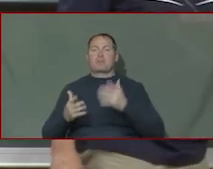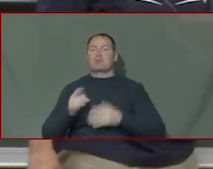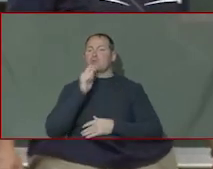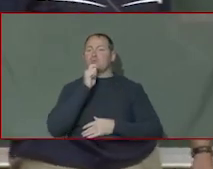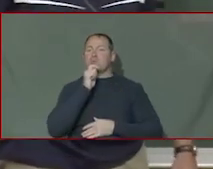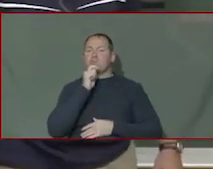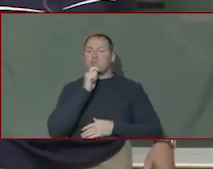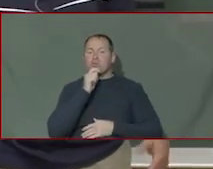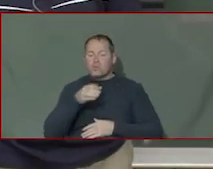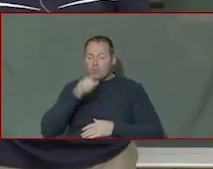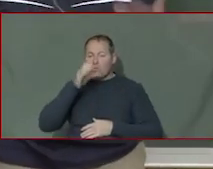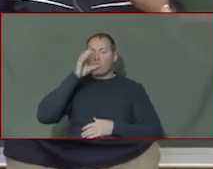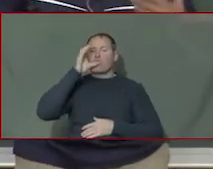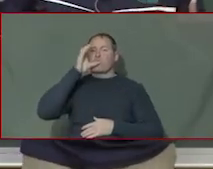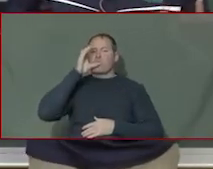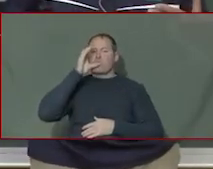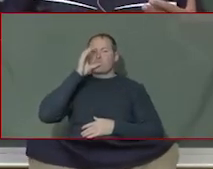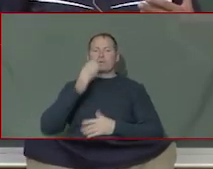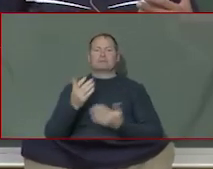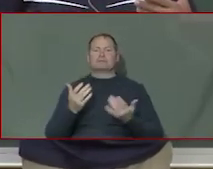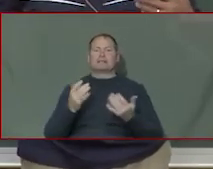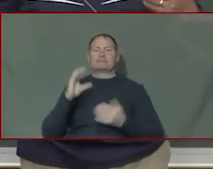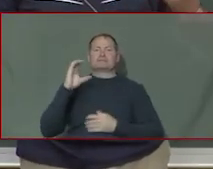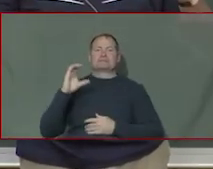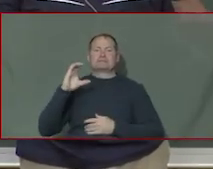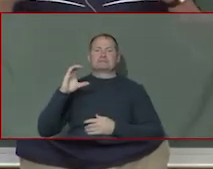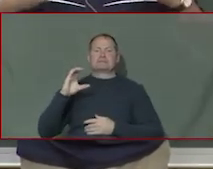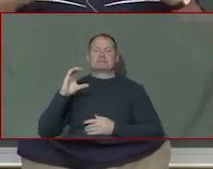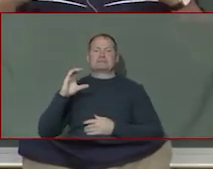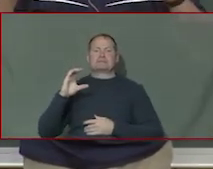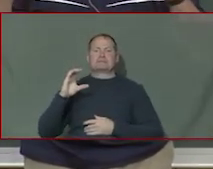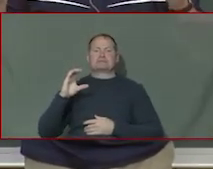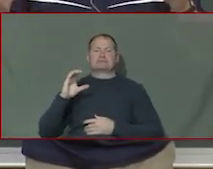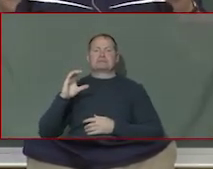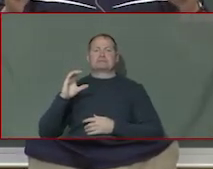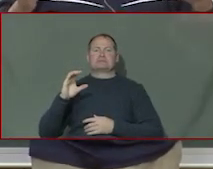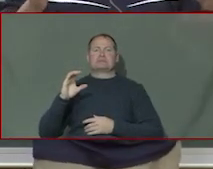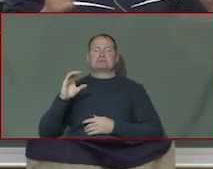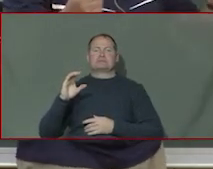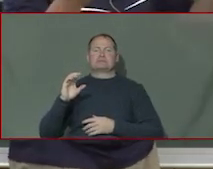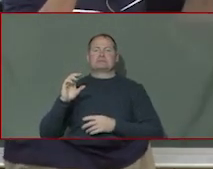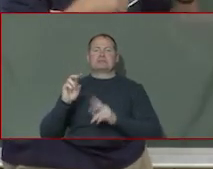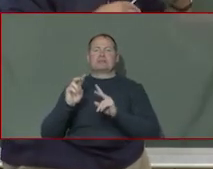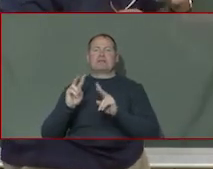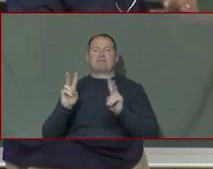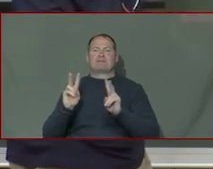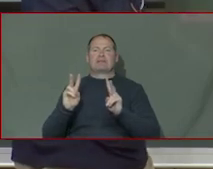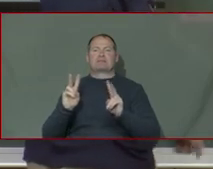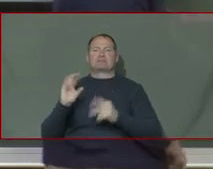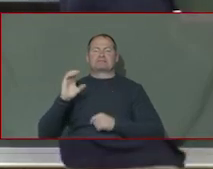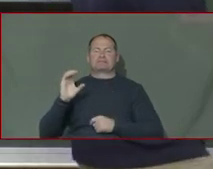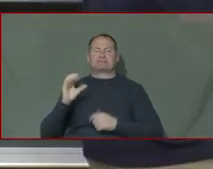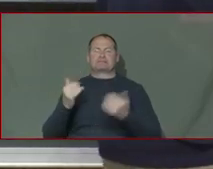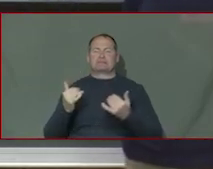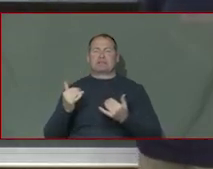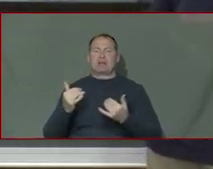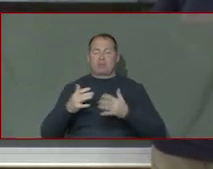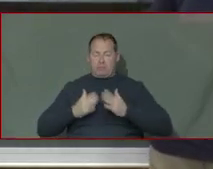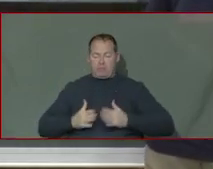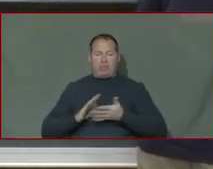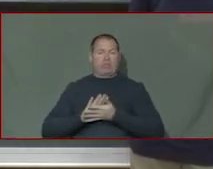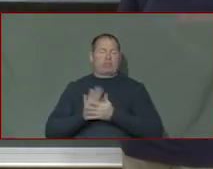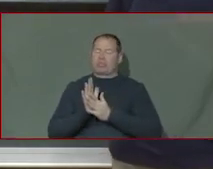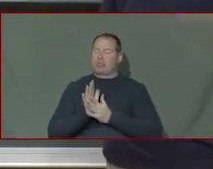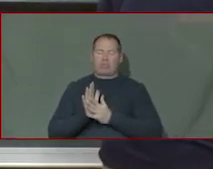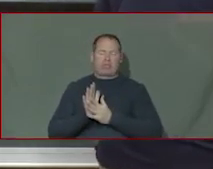C. I'm basically overdosing in it. Will it harm my body? No, because once it's in the blood, absorbed into